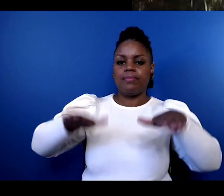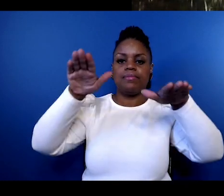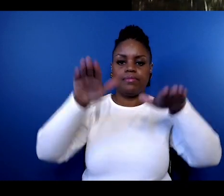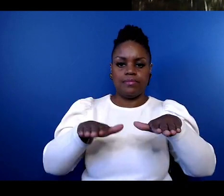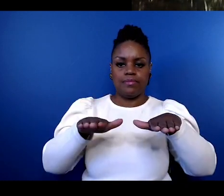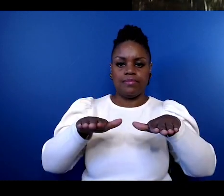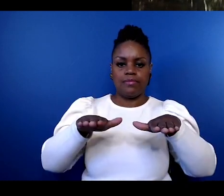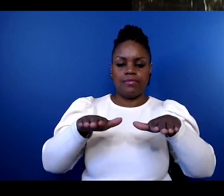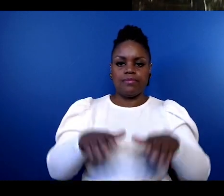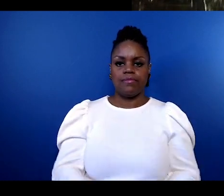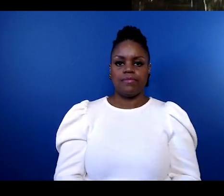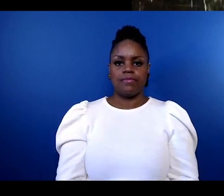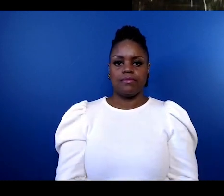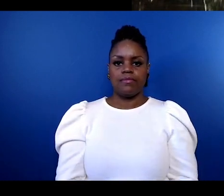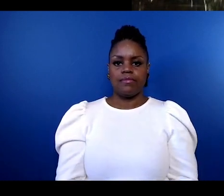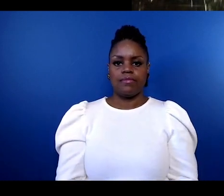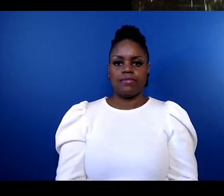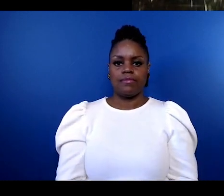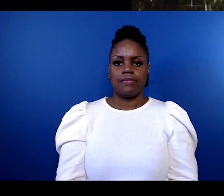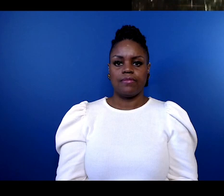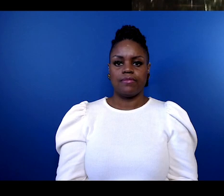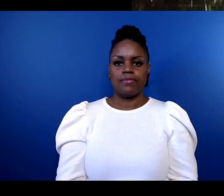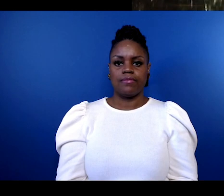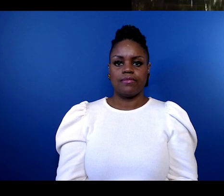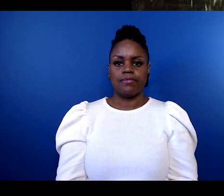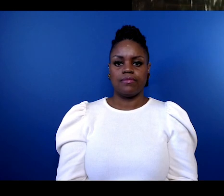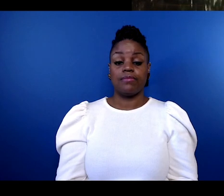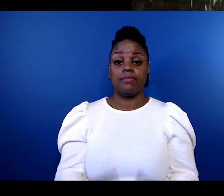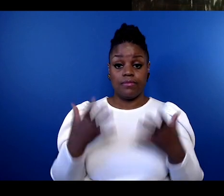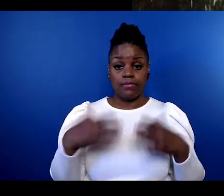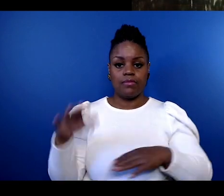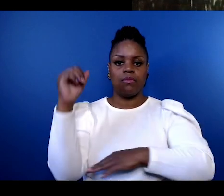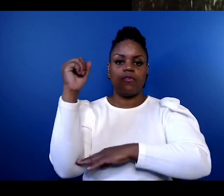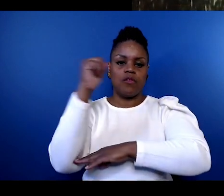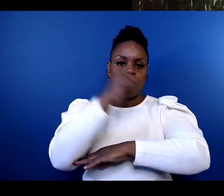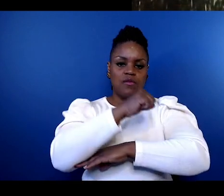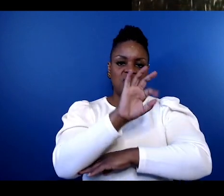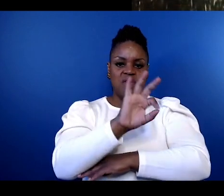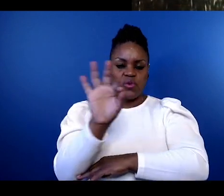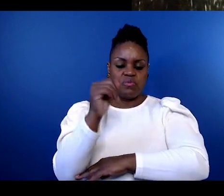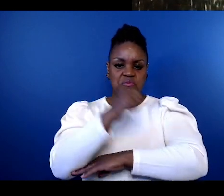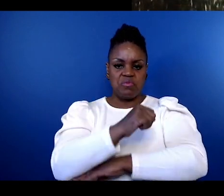Slightly bend the knees and the arms up and down. Hold here a few breaths.